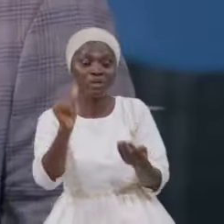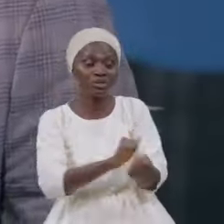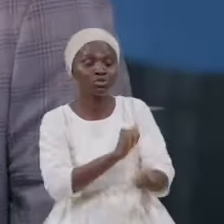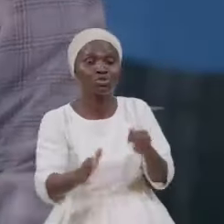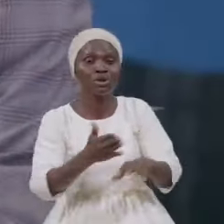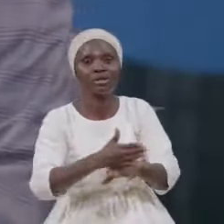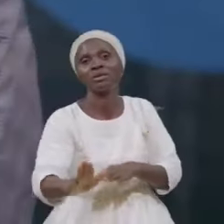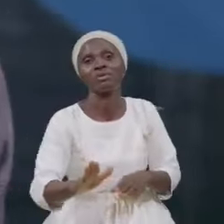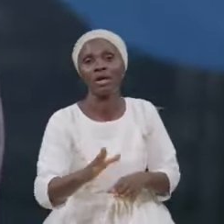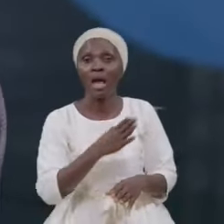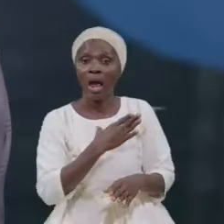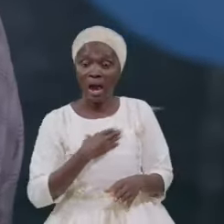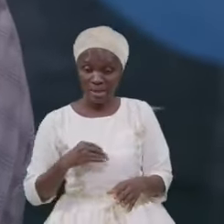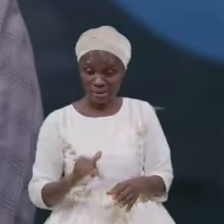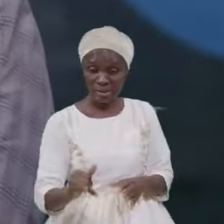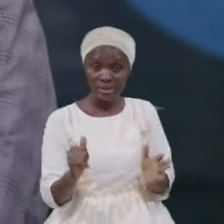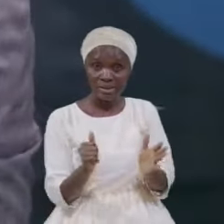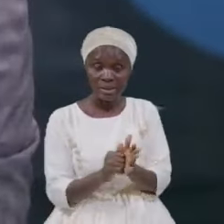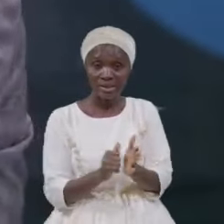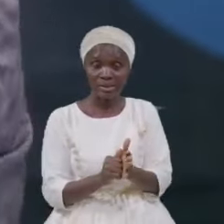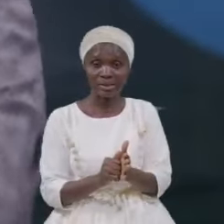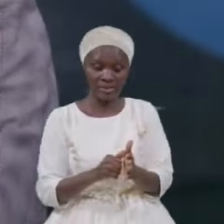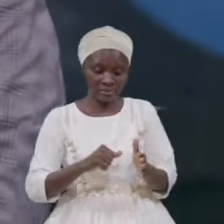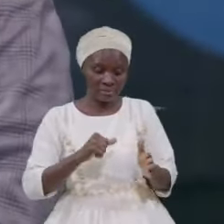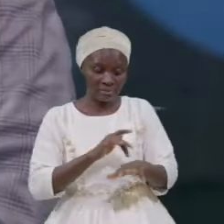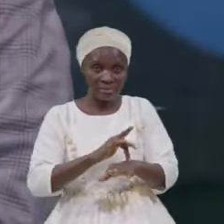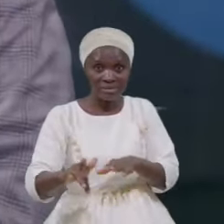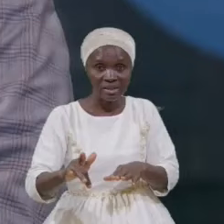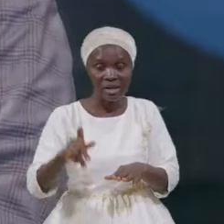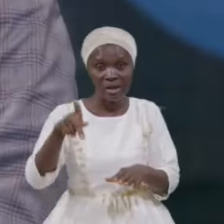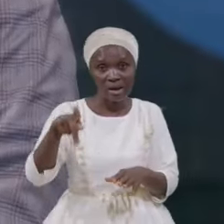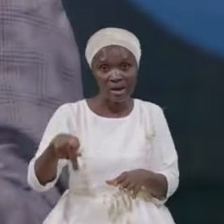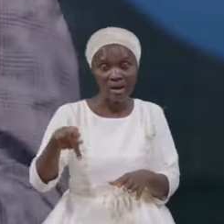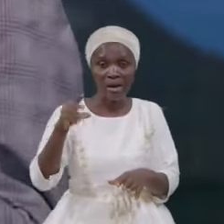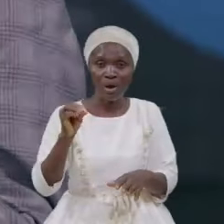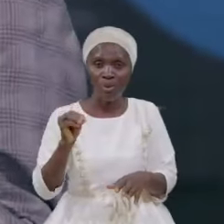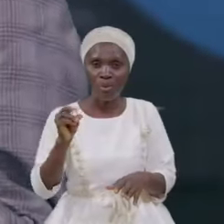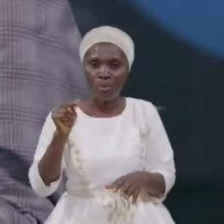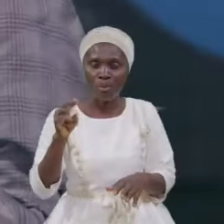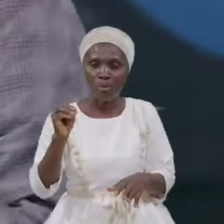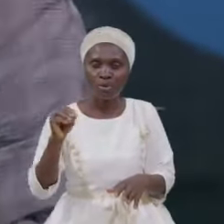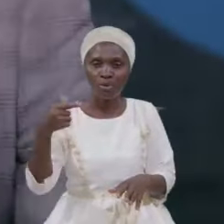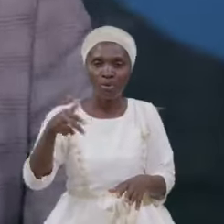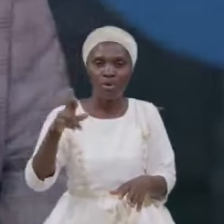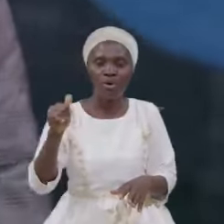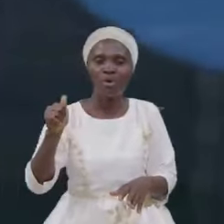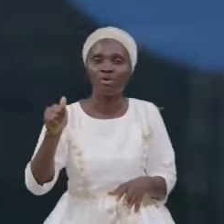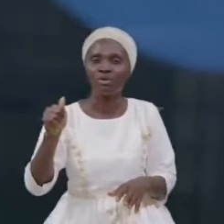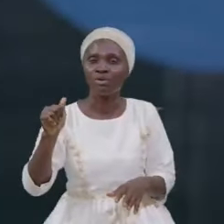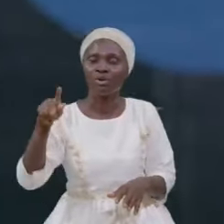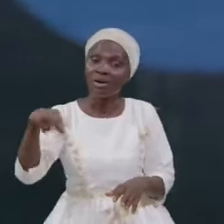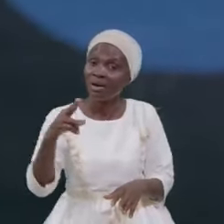there, is what is keeping you. You want to die with pornography. You don't want to come to